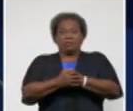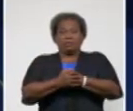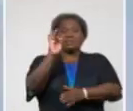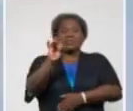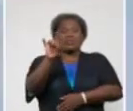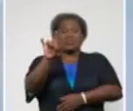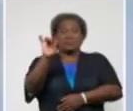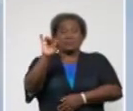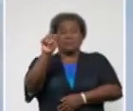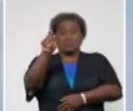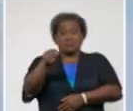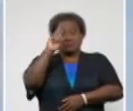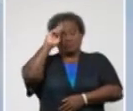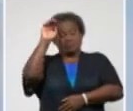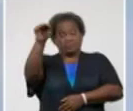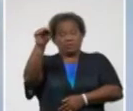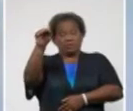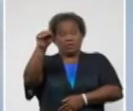Today,